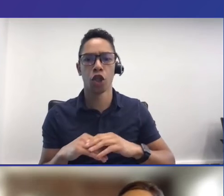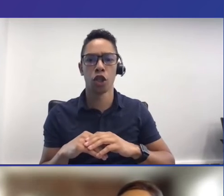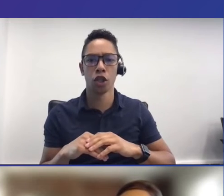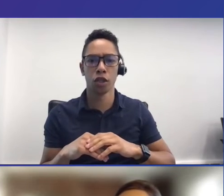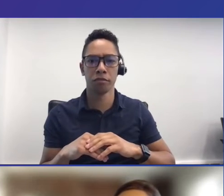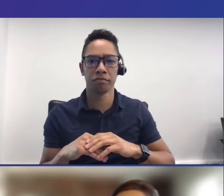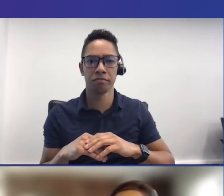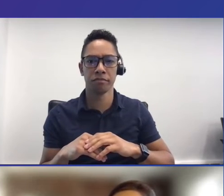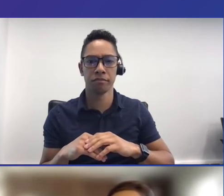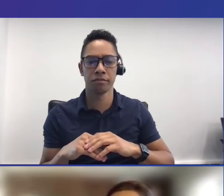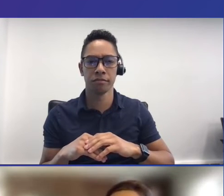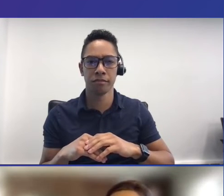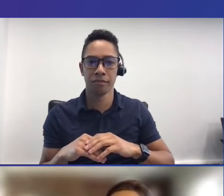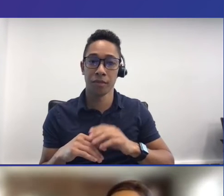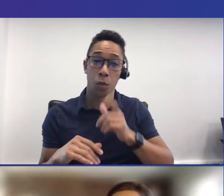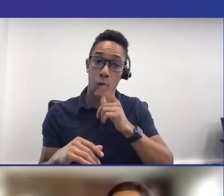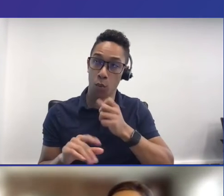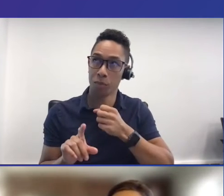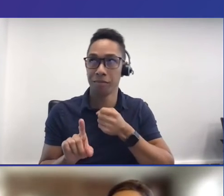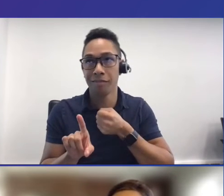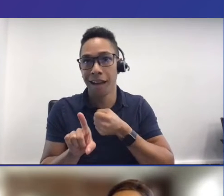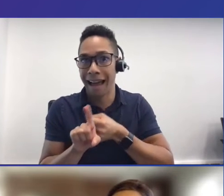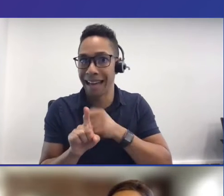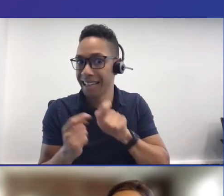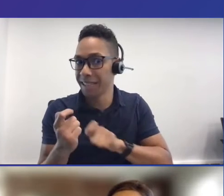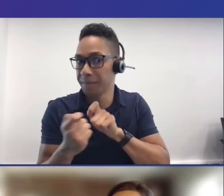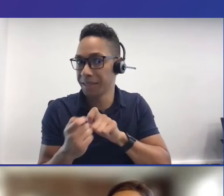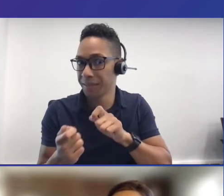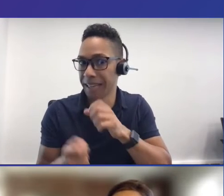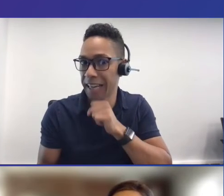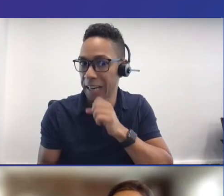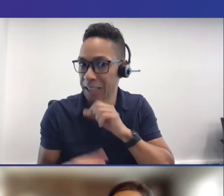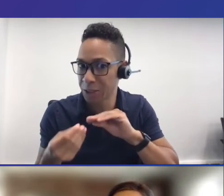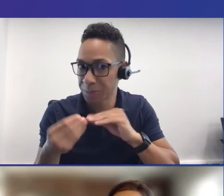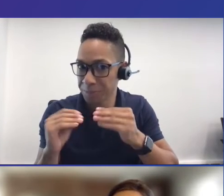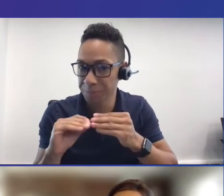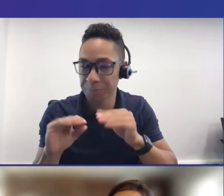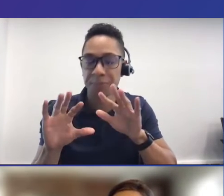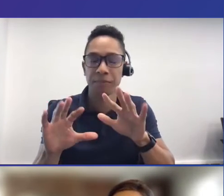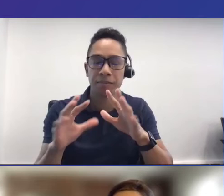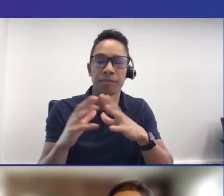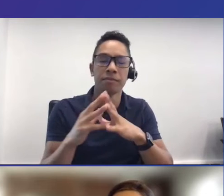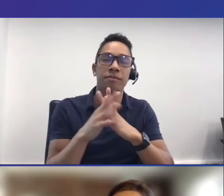turned a particular age. I